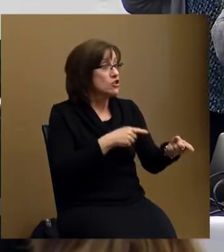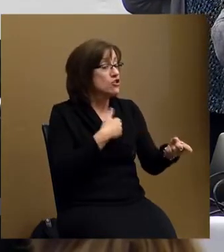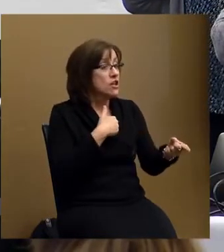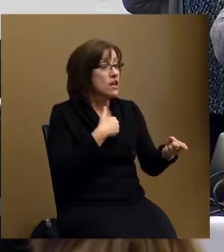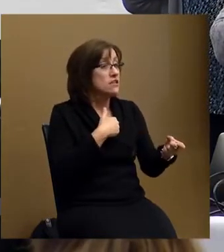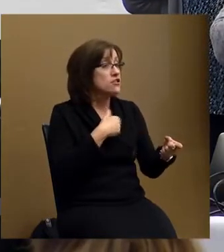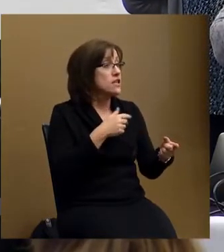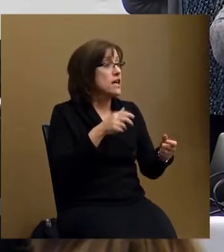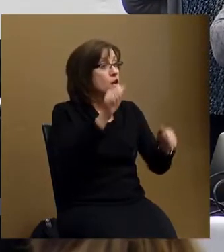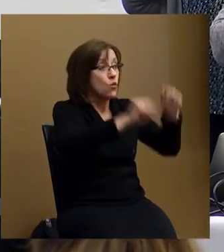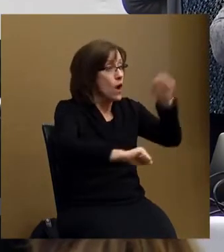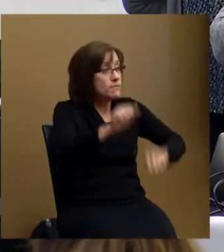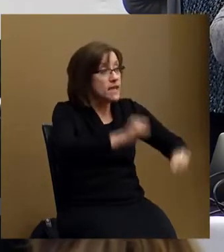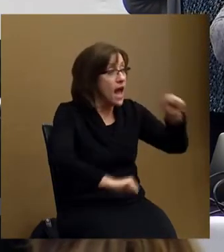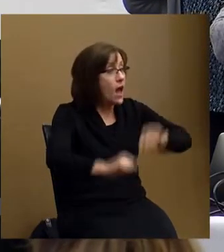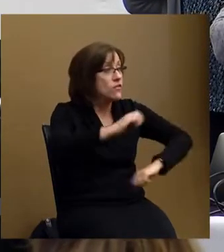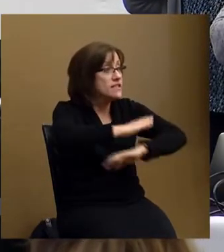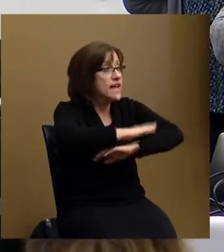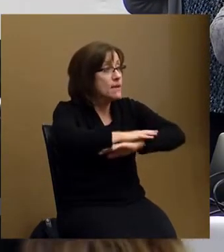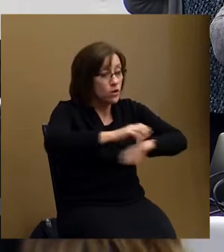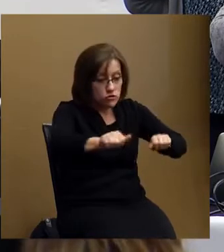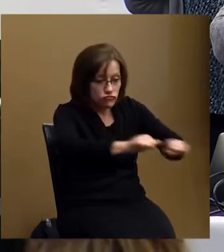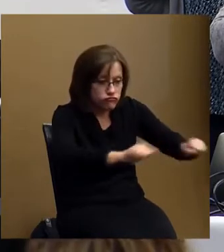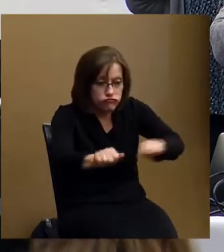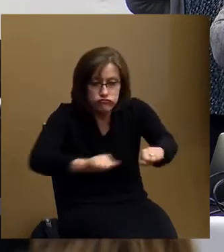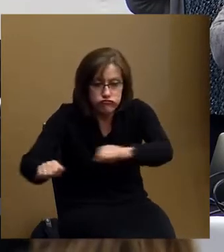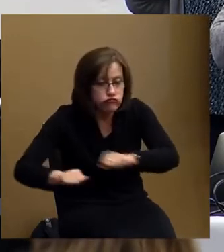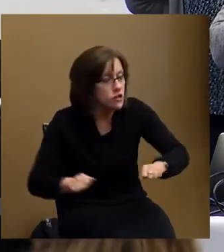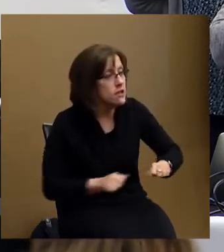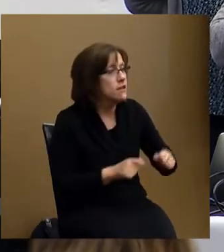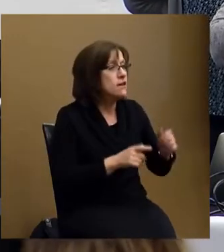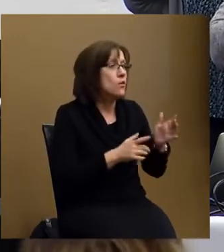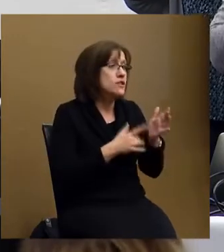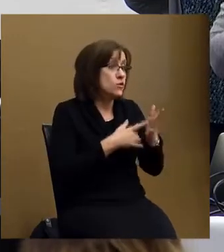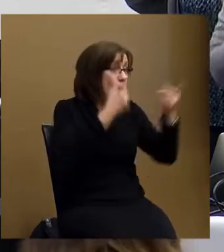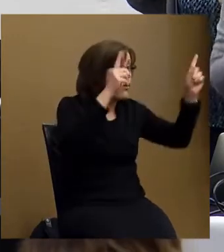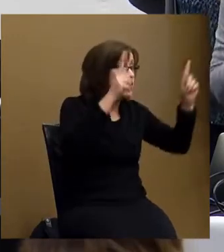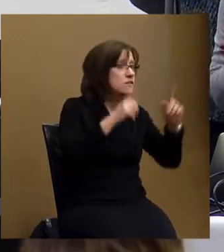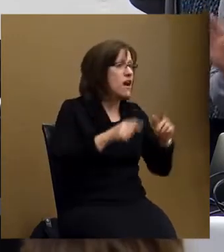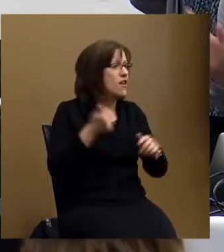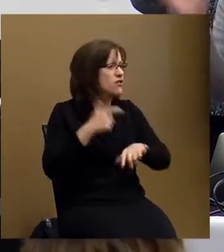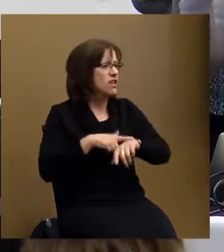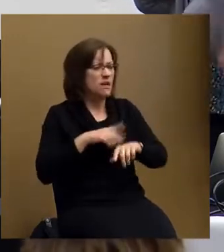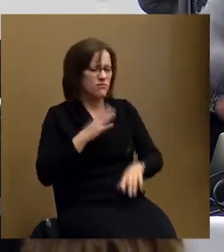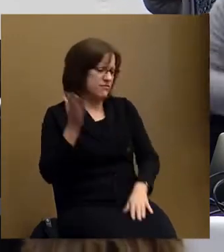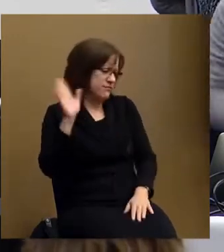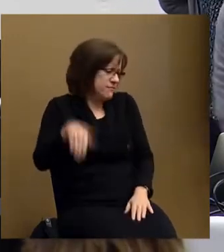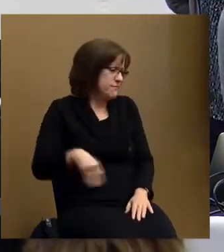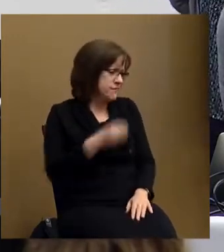wipe down the tables, everything, and again, it's hit or miss, and mostly a miss. And mostly.